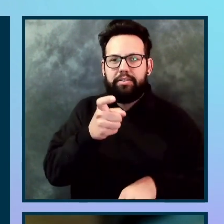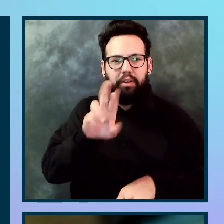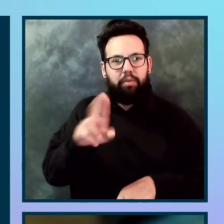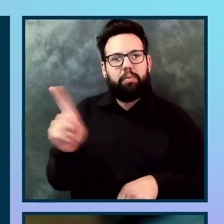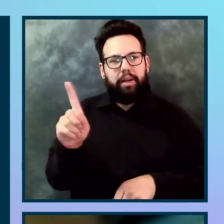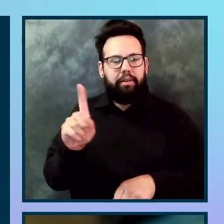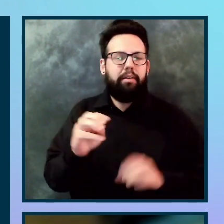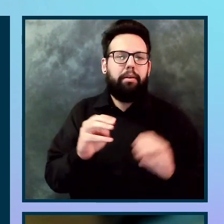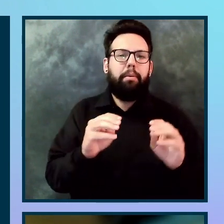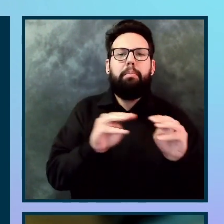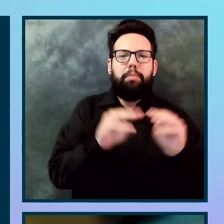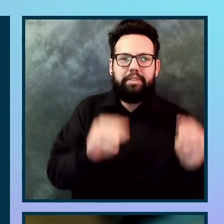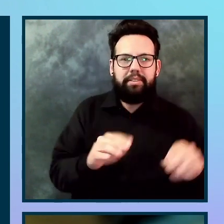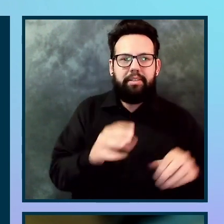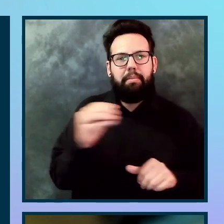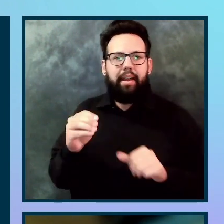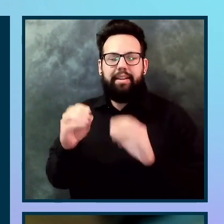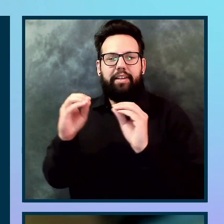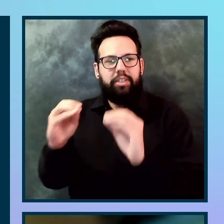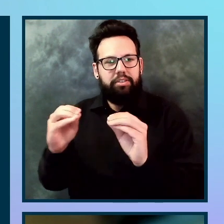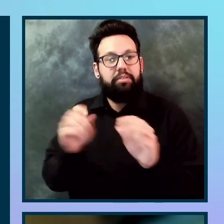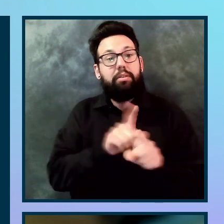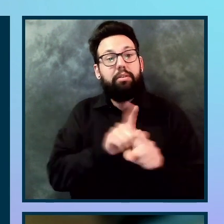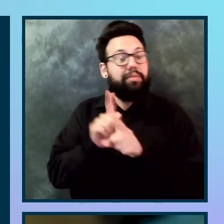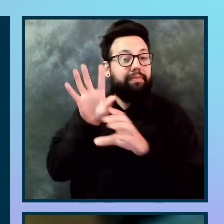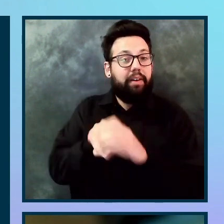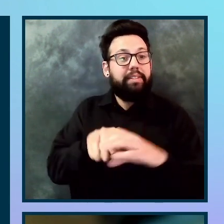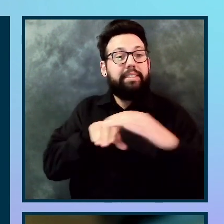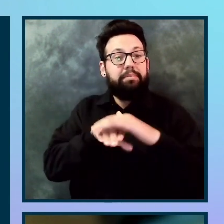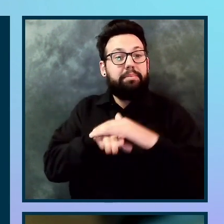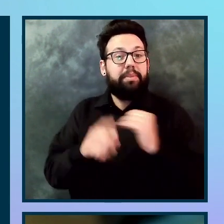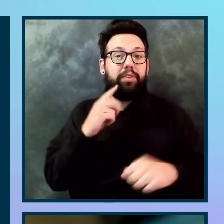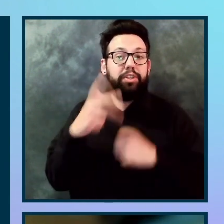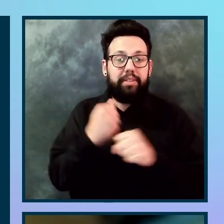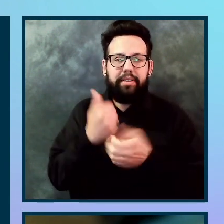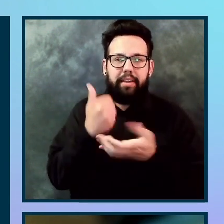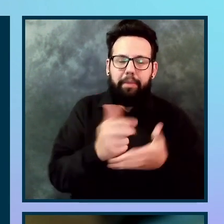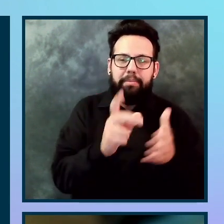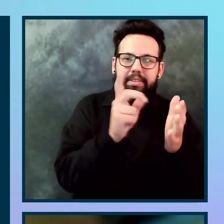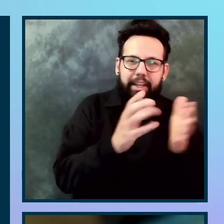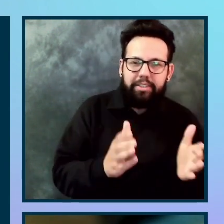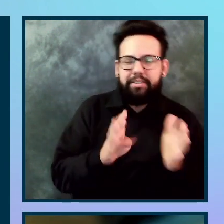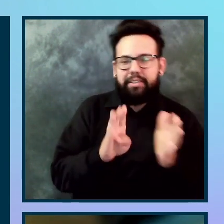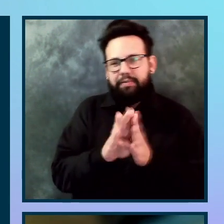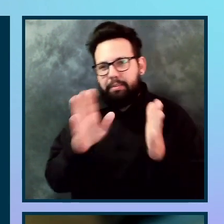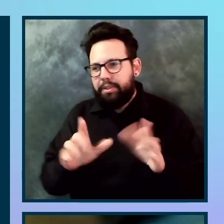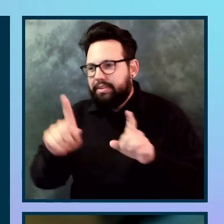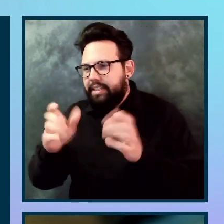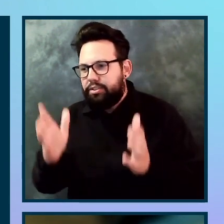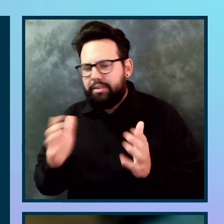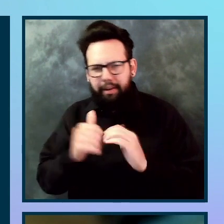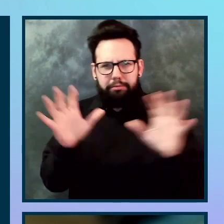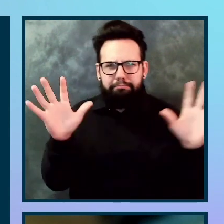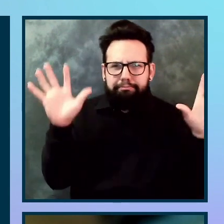also have 3 years of accessibility experience. By this, I was helping designers, developers, and testers incorporate accessibility into